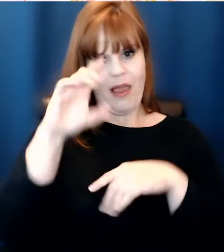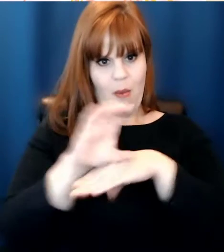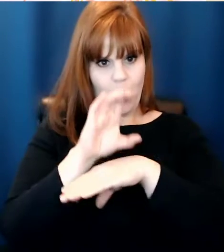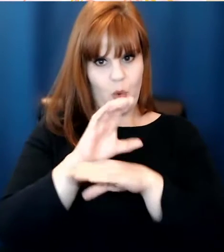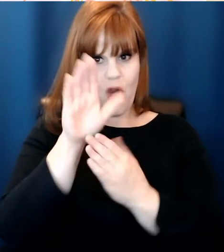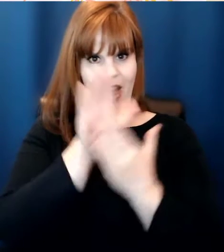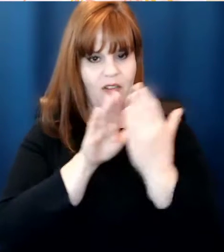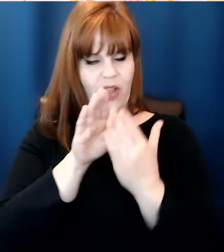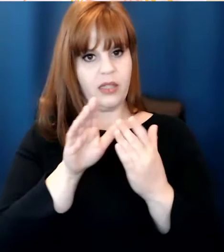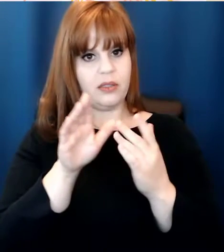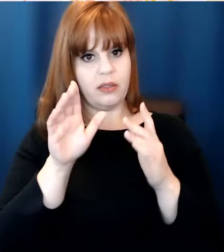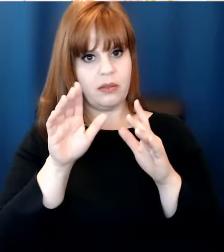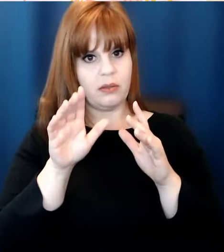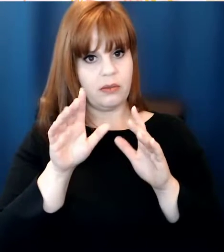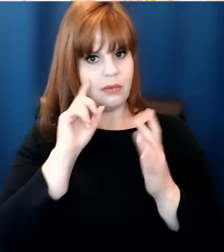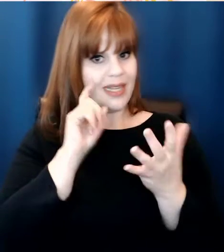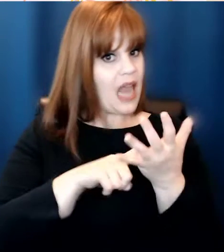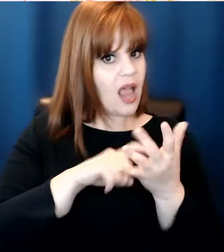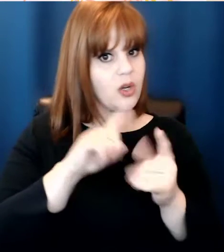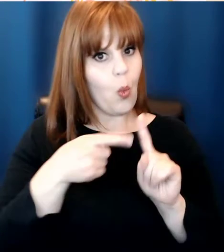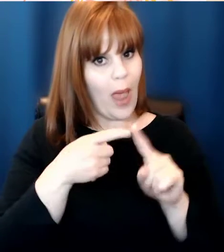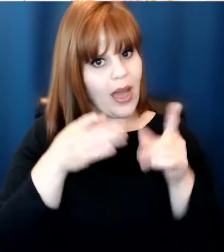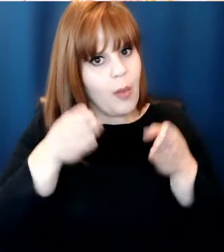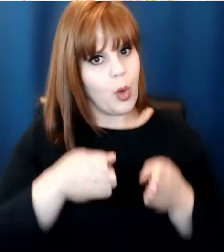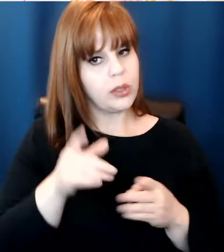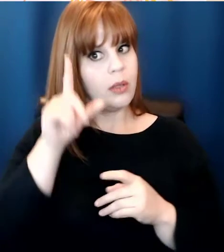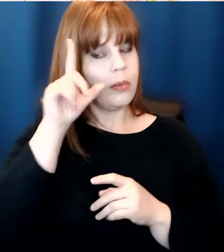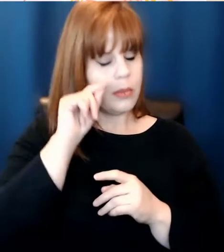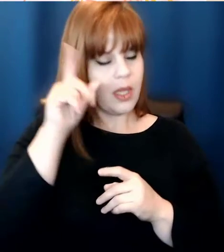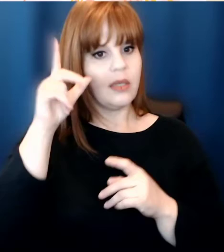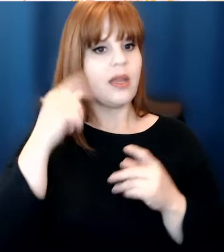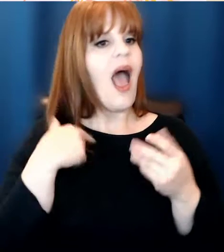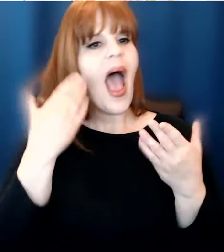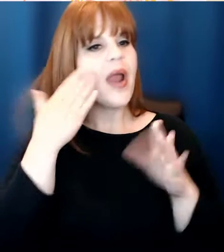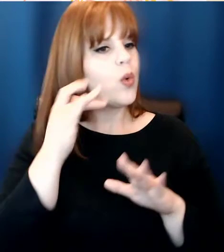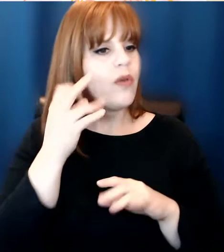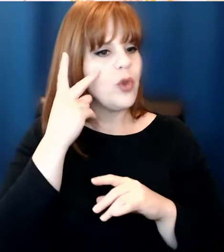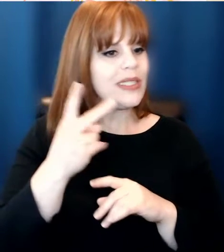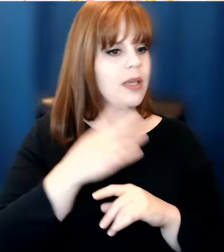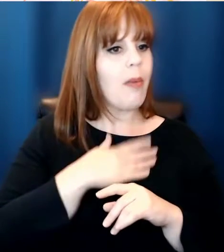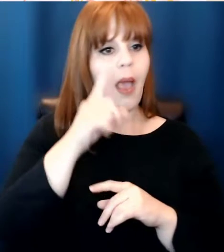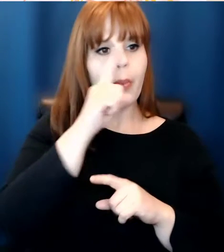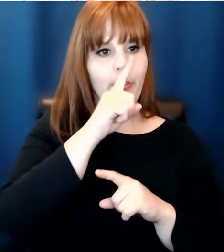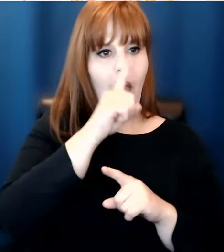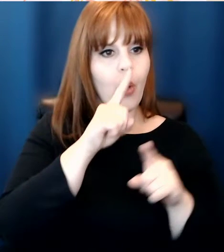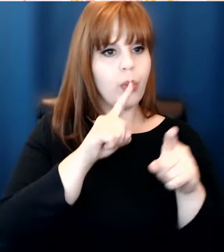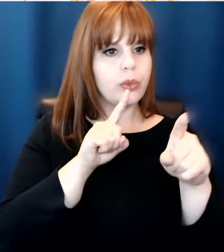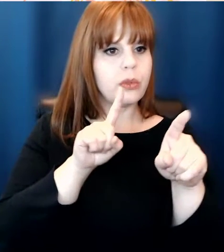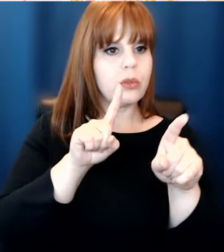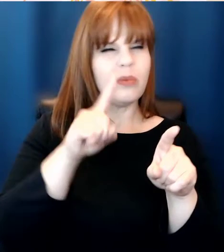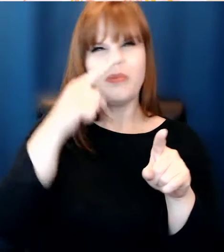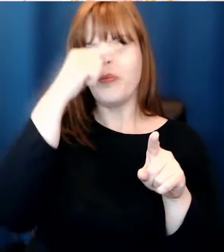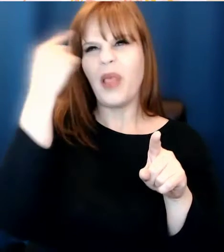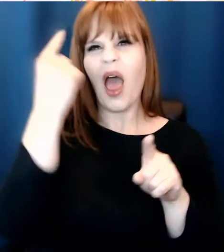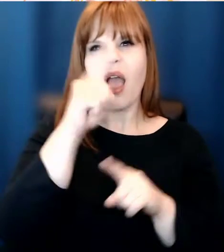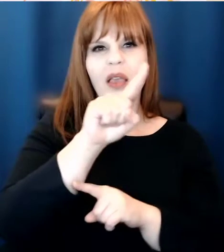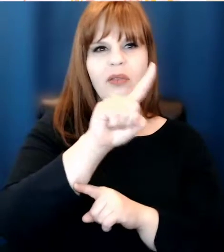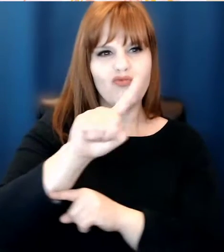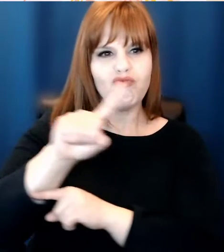blinked? And actually, you can see, I don't know if you guys can see my mouse, but kind of toward